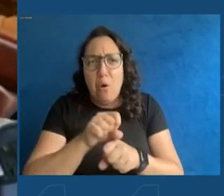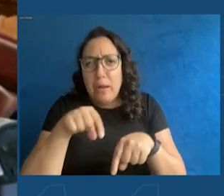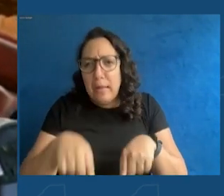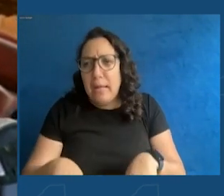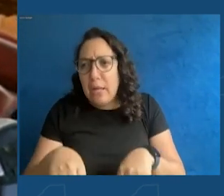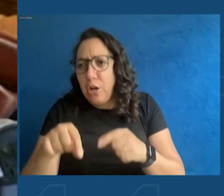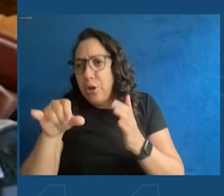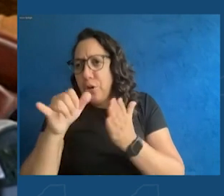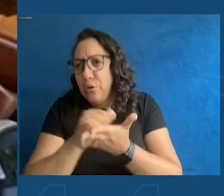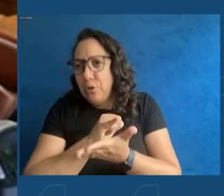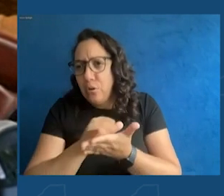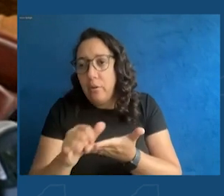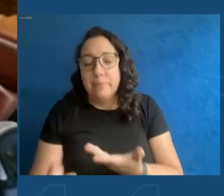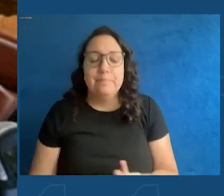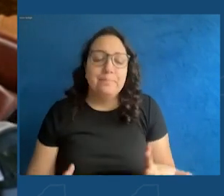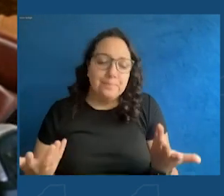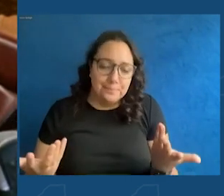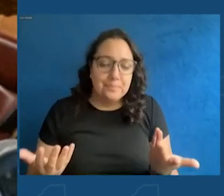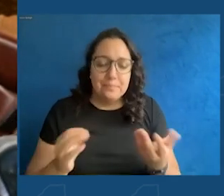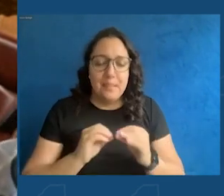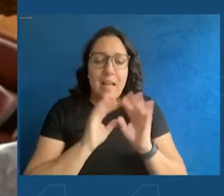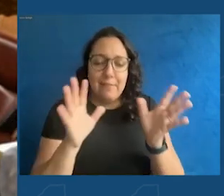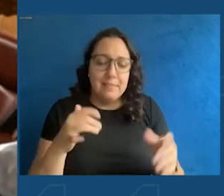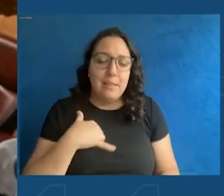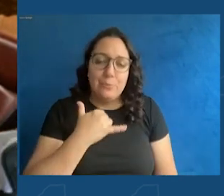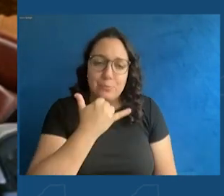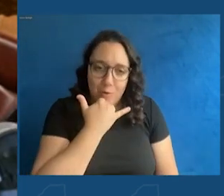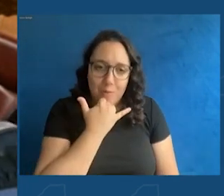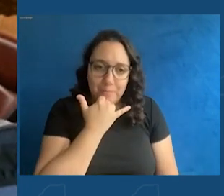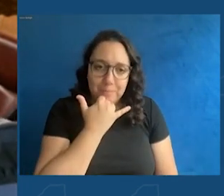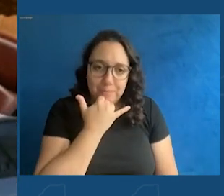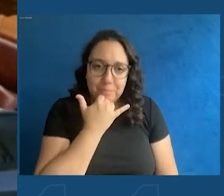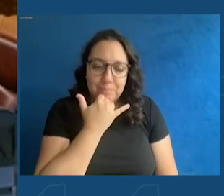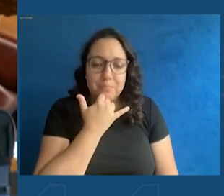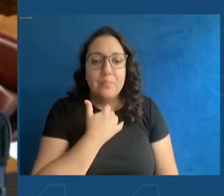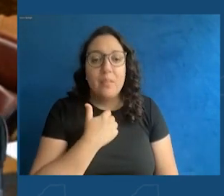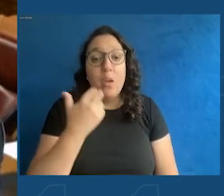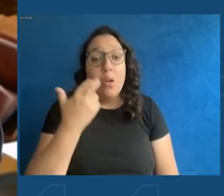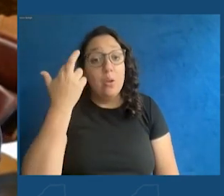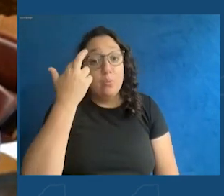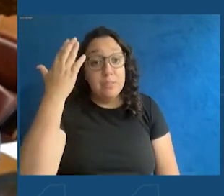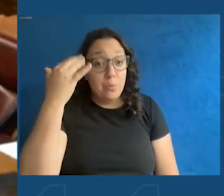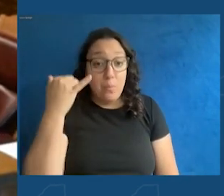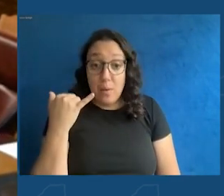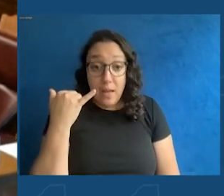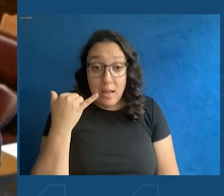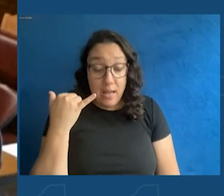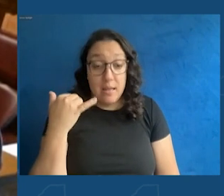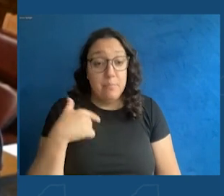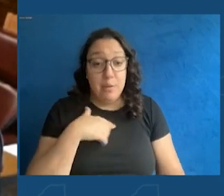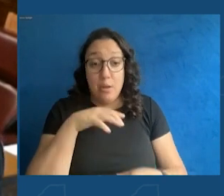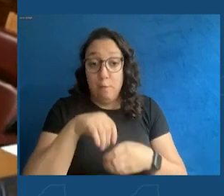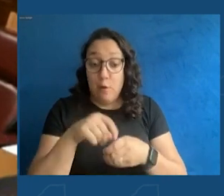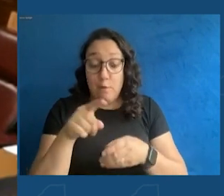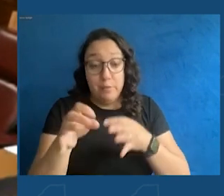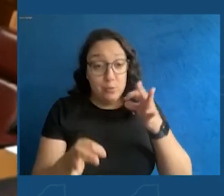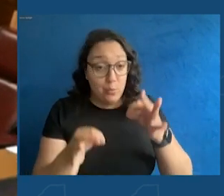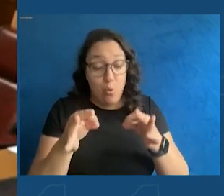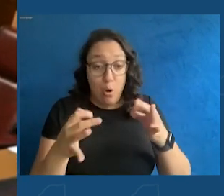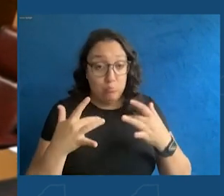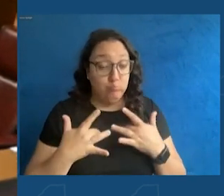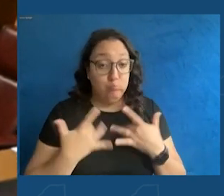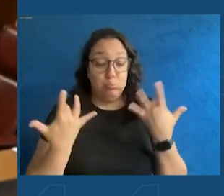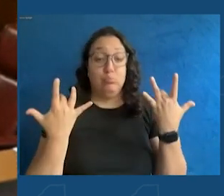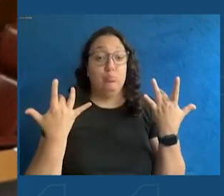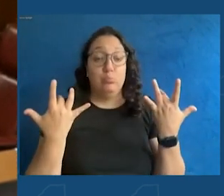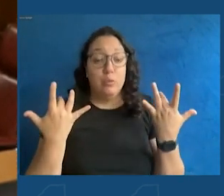Obviously, I was wrong about that. Part of what makes the opportunity to serve on this court so extraordinarily meaningful